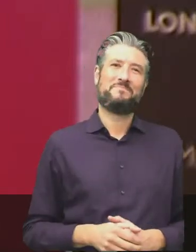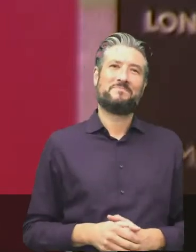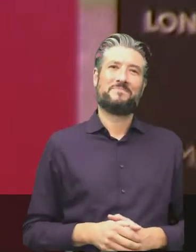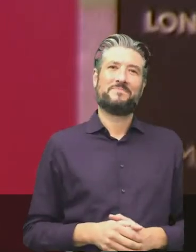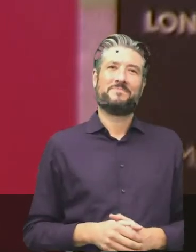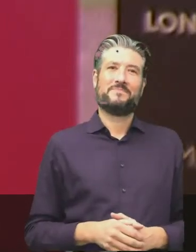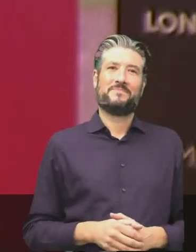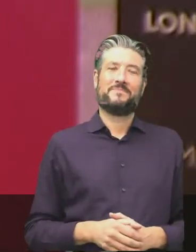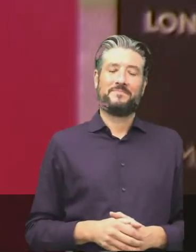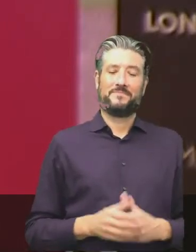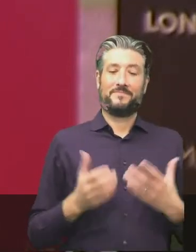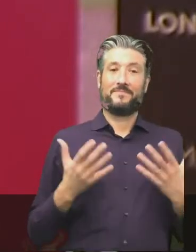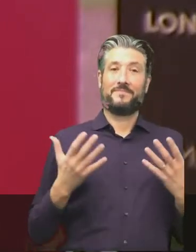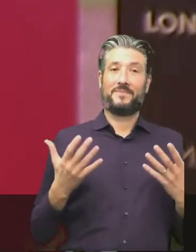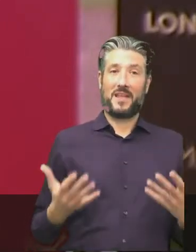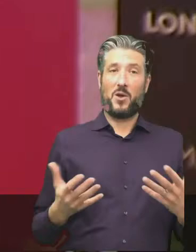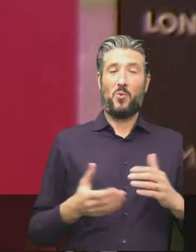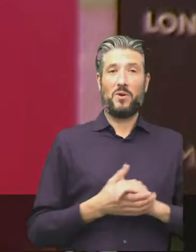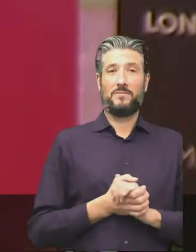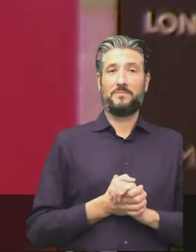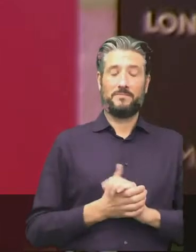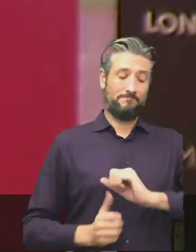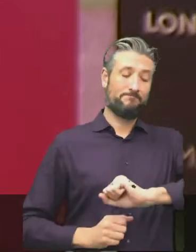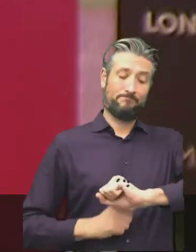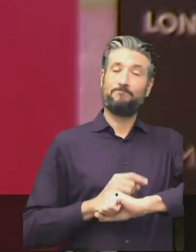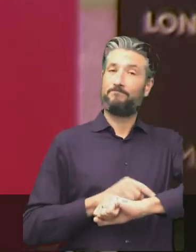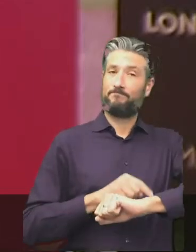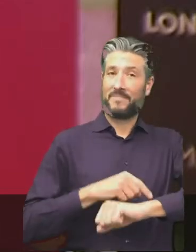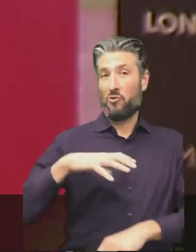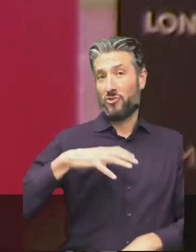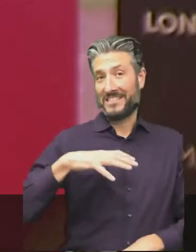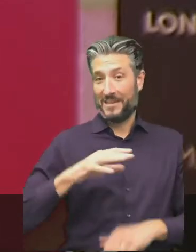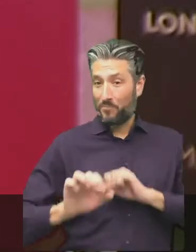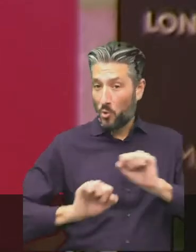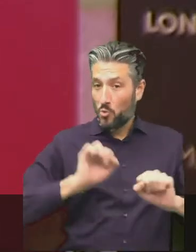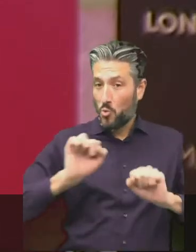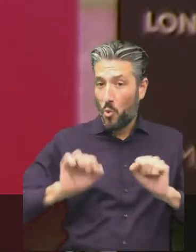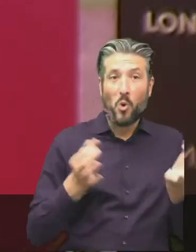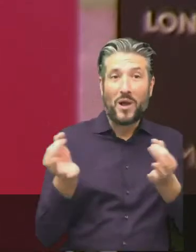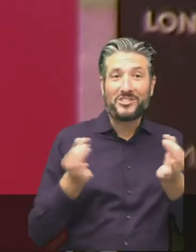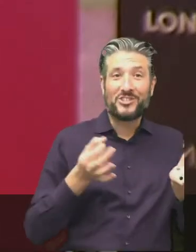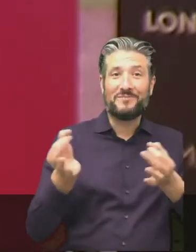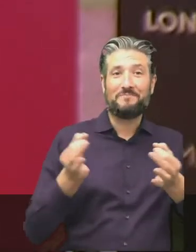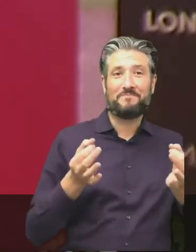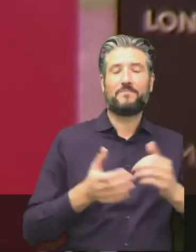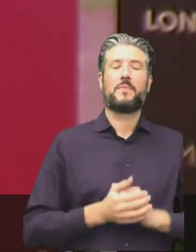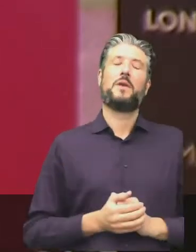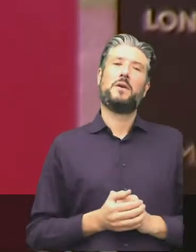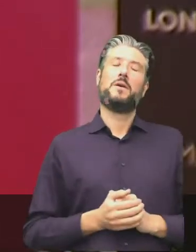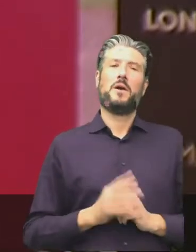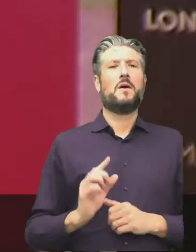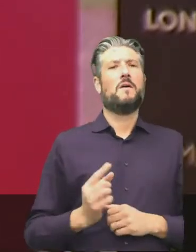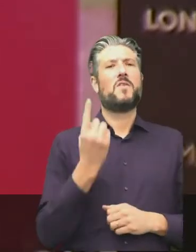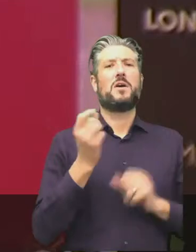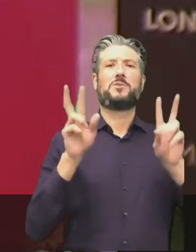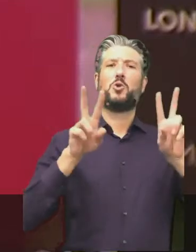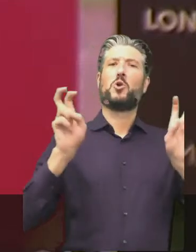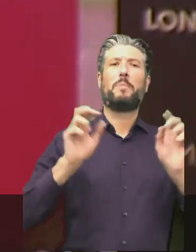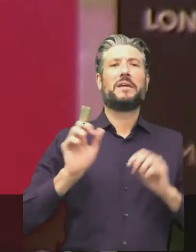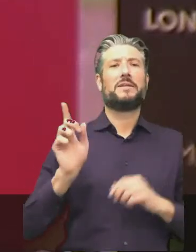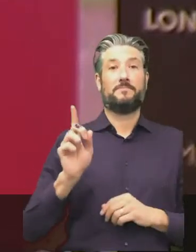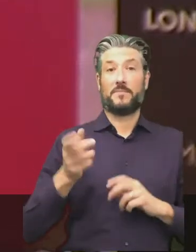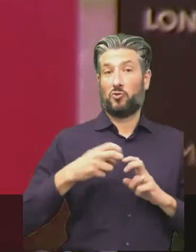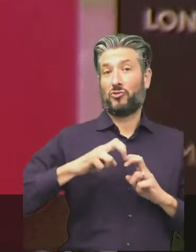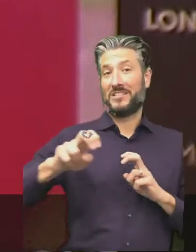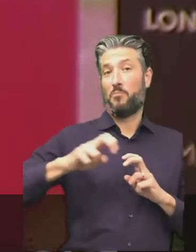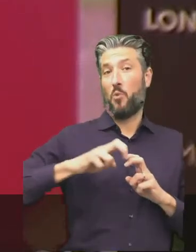So it is now the time to hear your questions. Our first topic tonight is transport. You can start adding